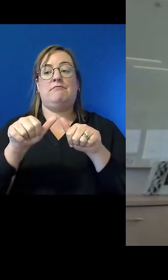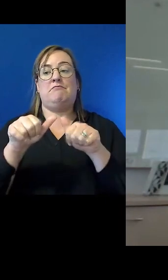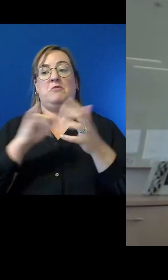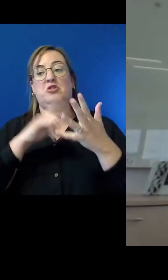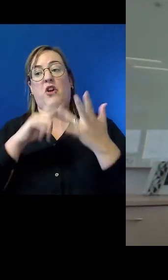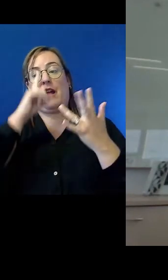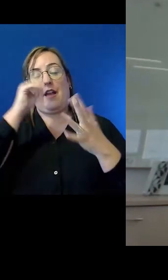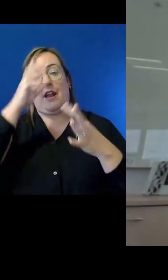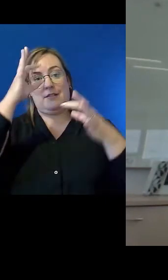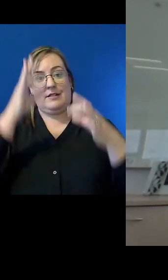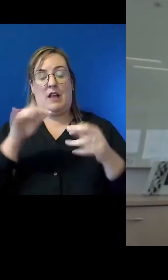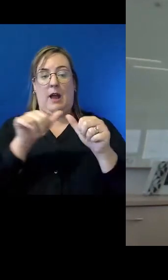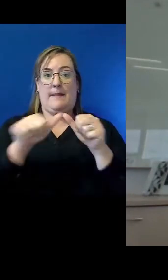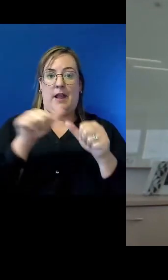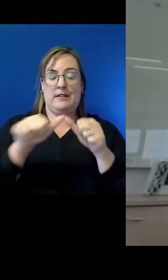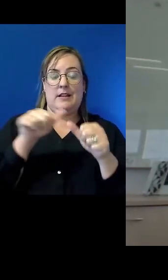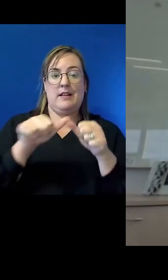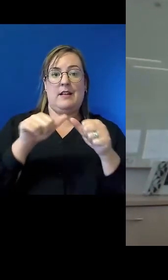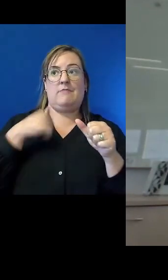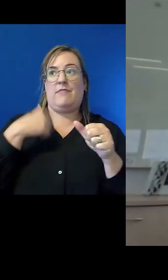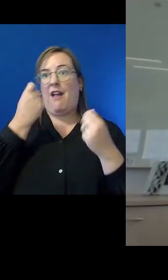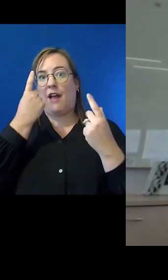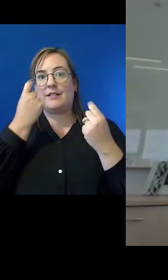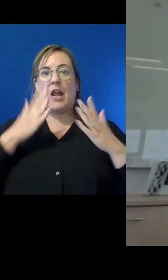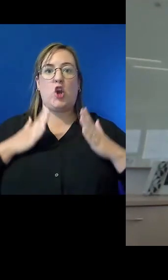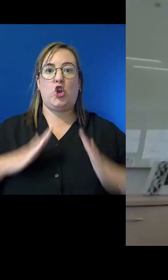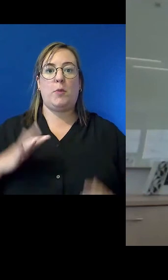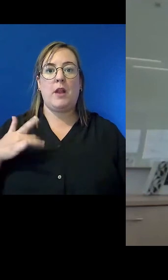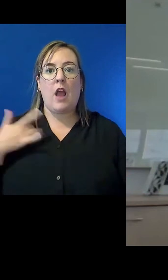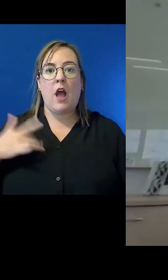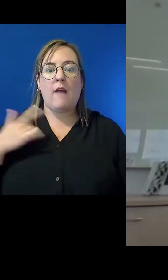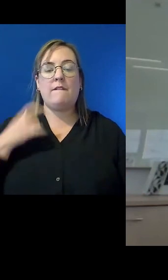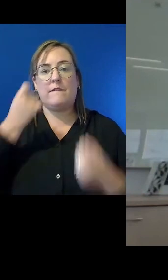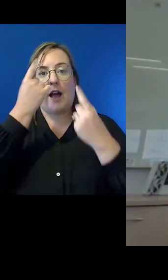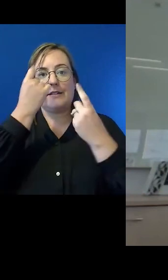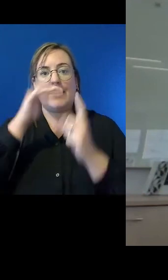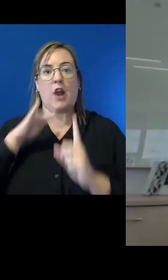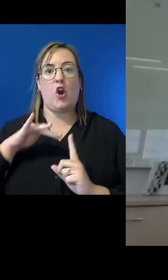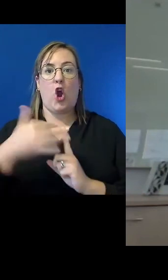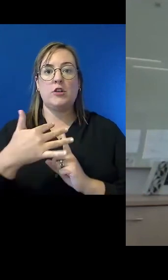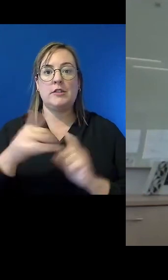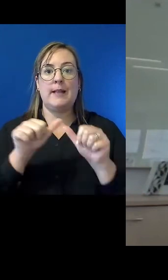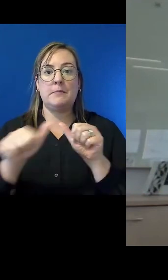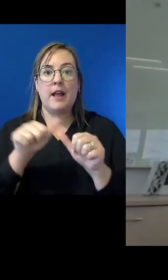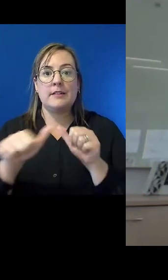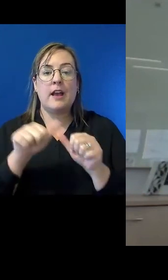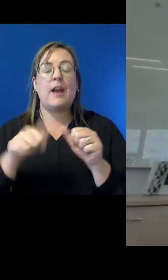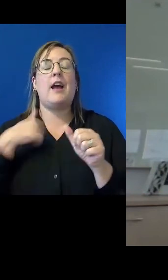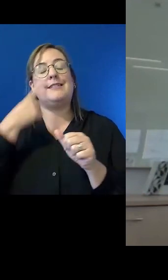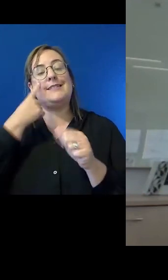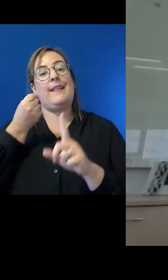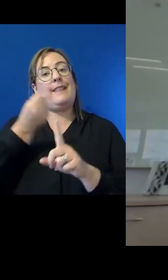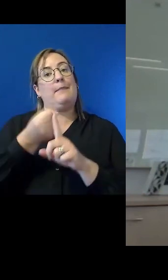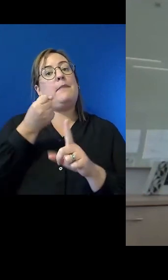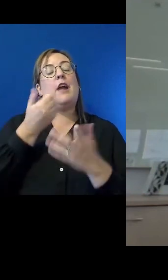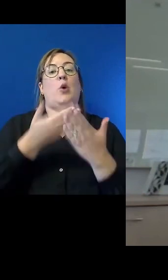bring that touch of humanity, get to understand context a little bit better, and look at the impact that we have of people entering into the